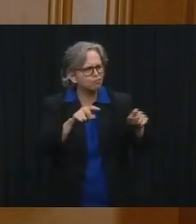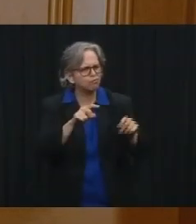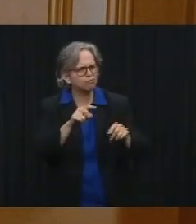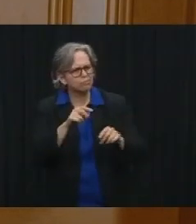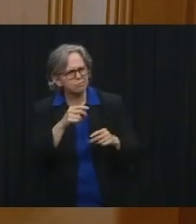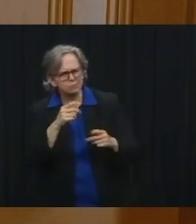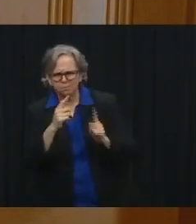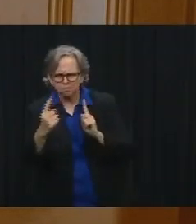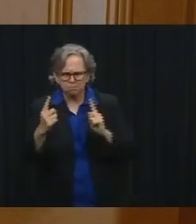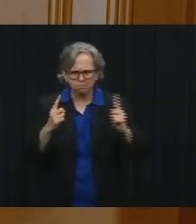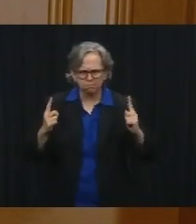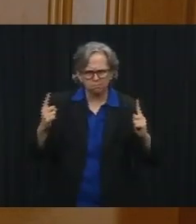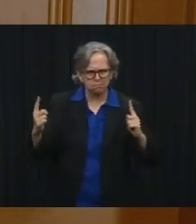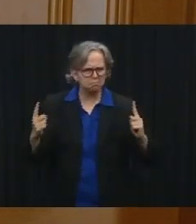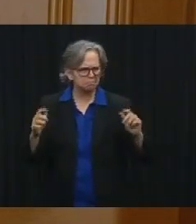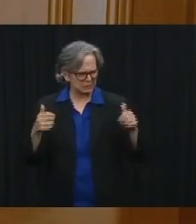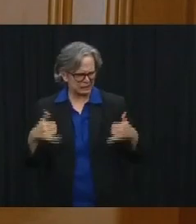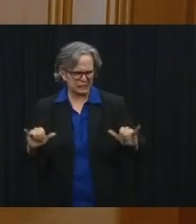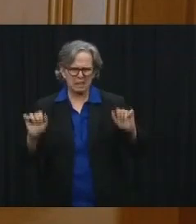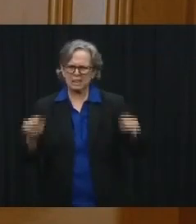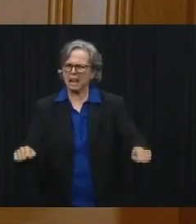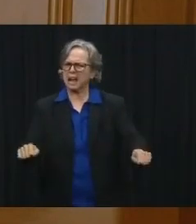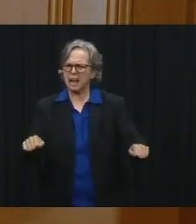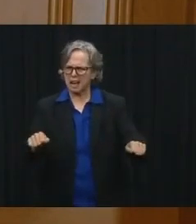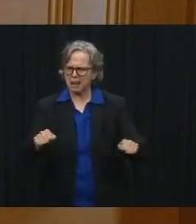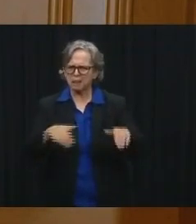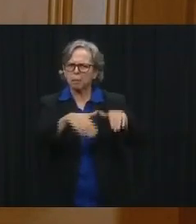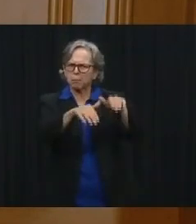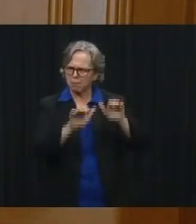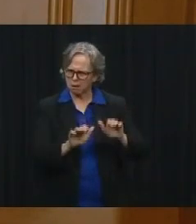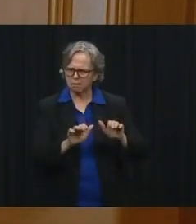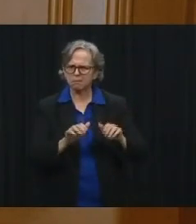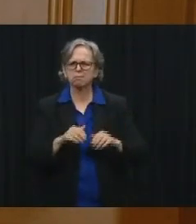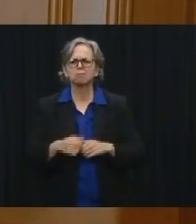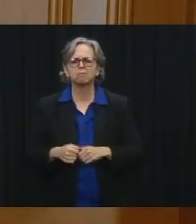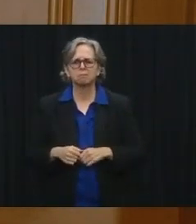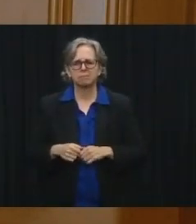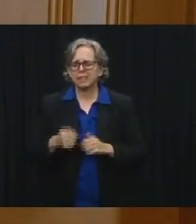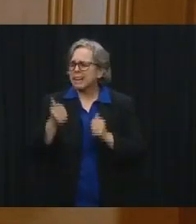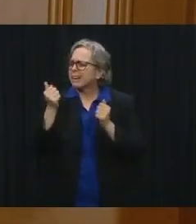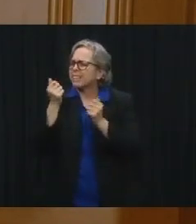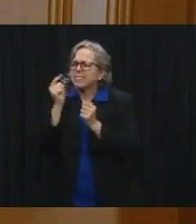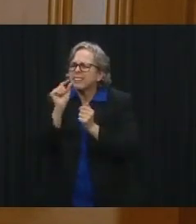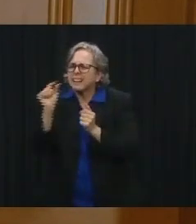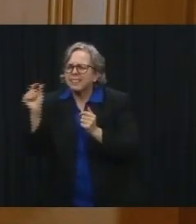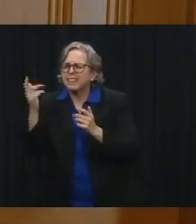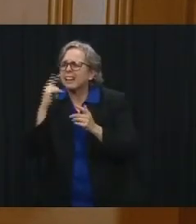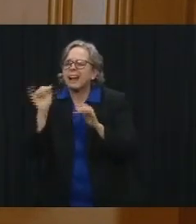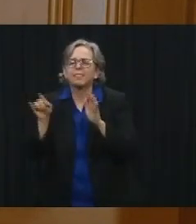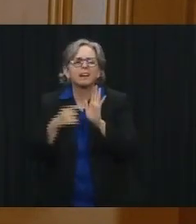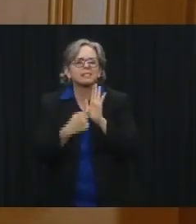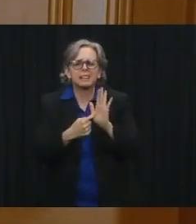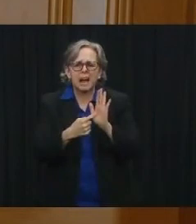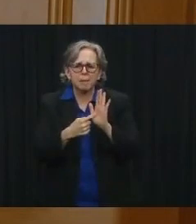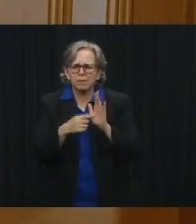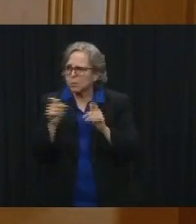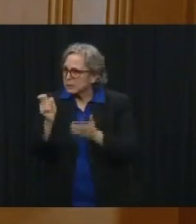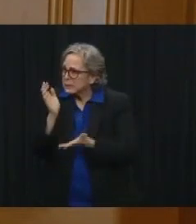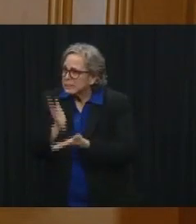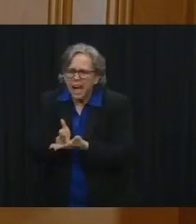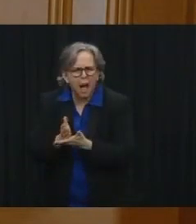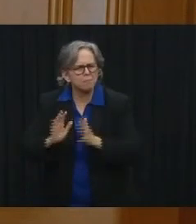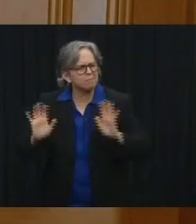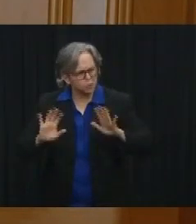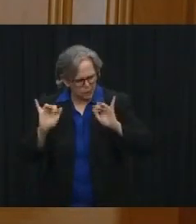that. Those things that you're doing every day, you don't have to stop doing that. So I just thought